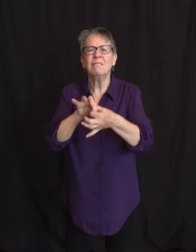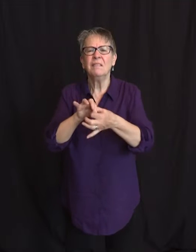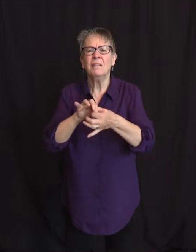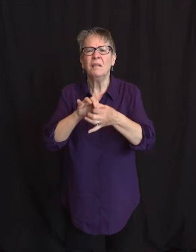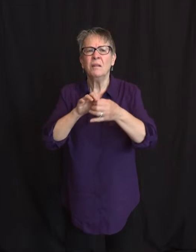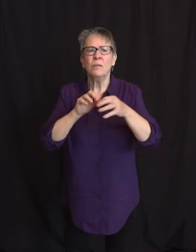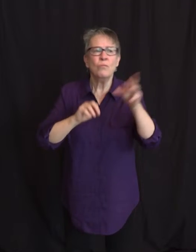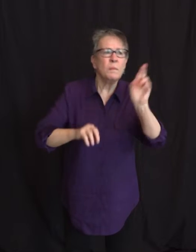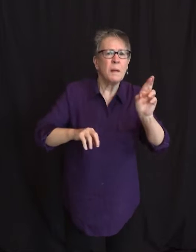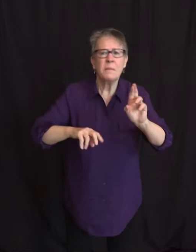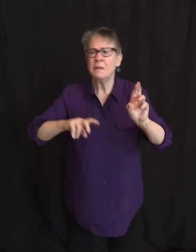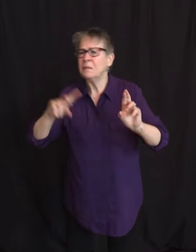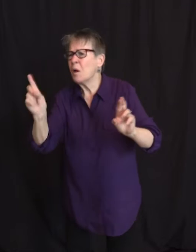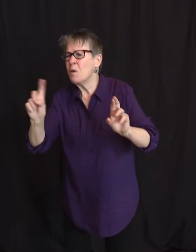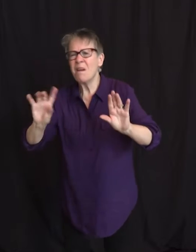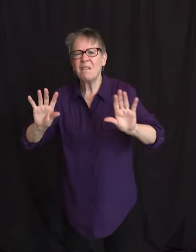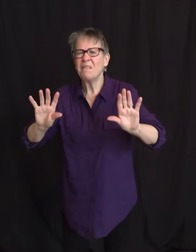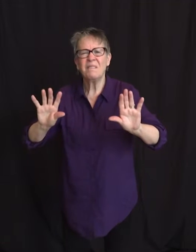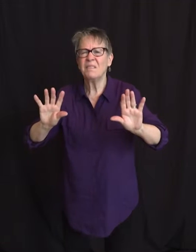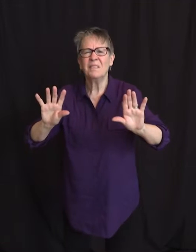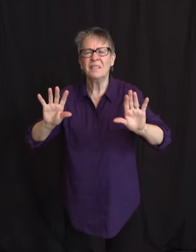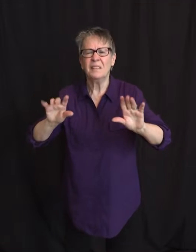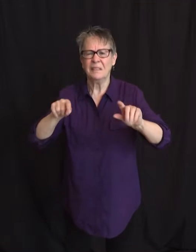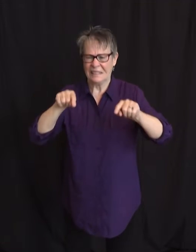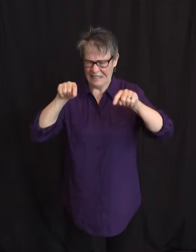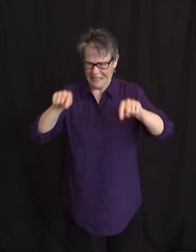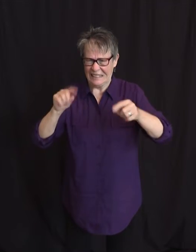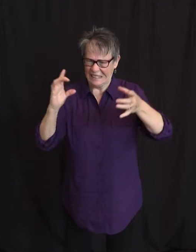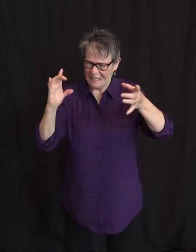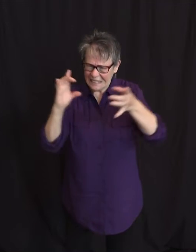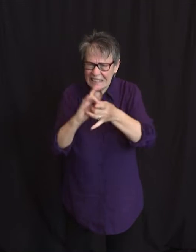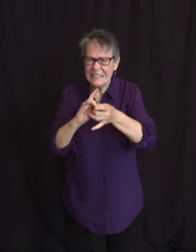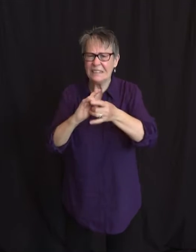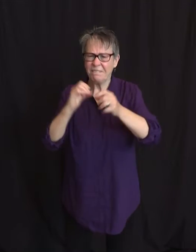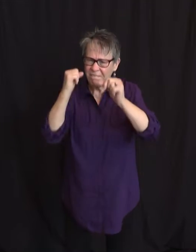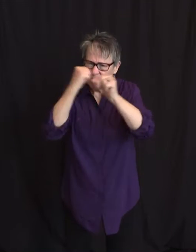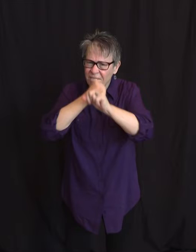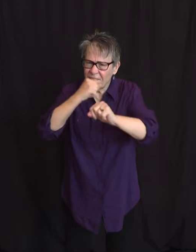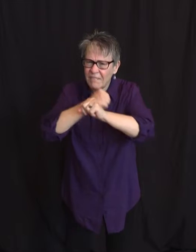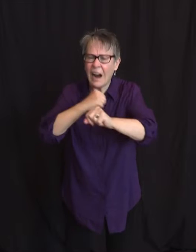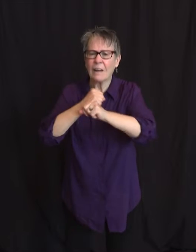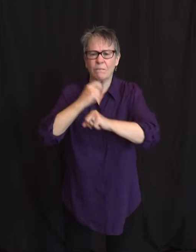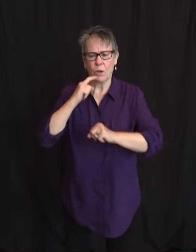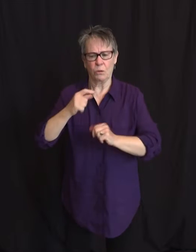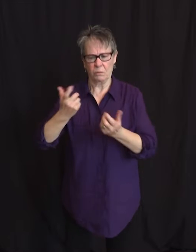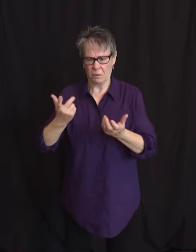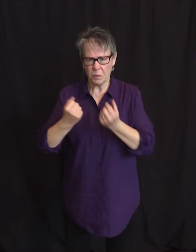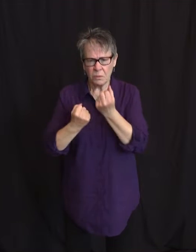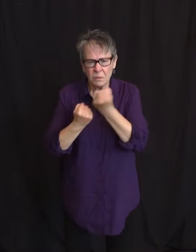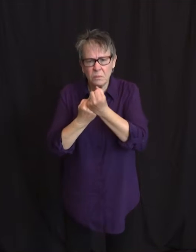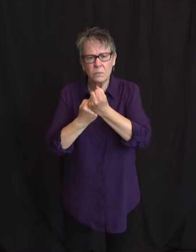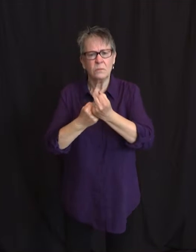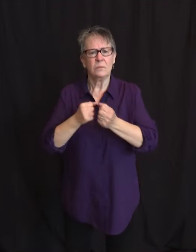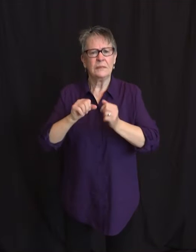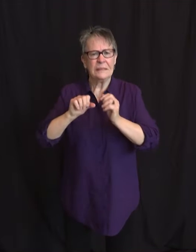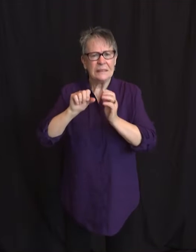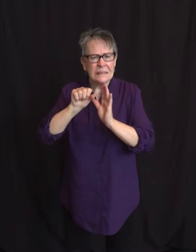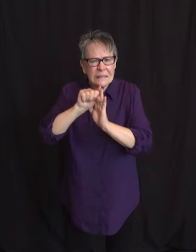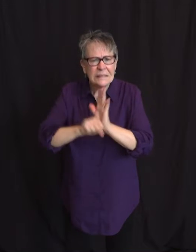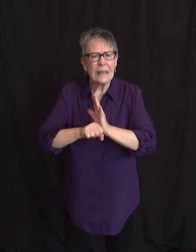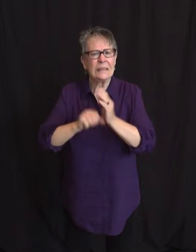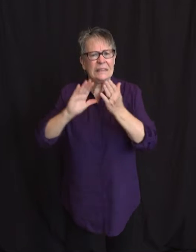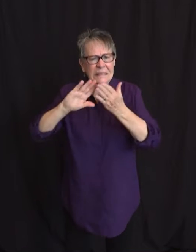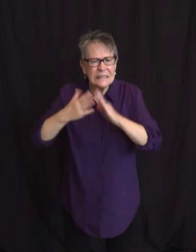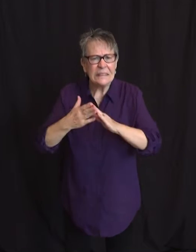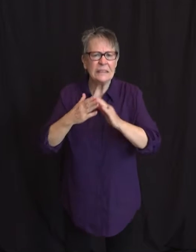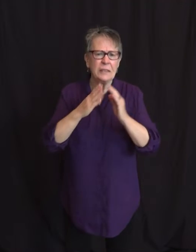argument, and I believe we are going to win that argument in the next bill that passes certainly the House of Representatives,